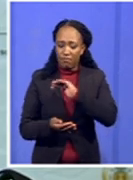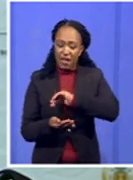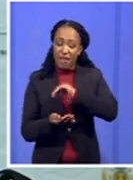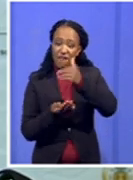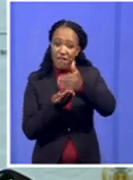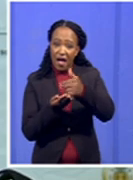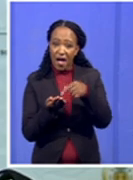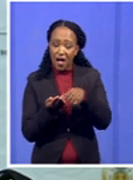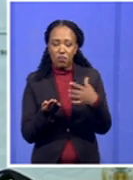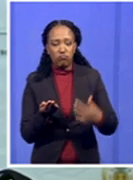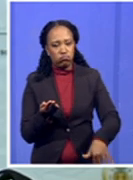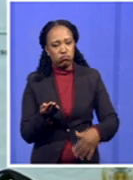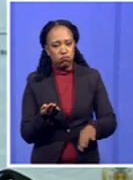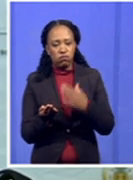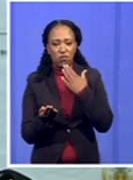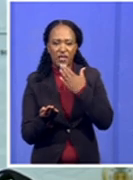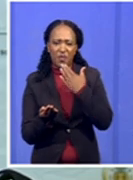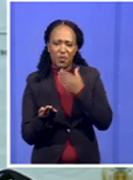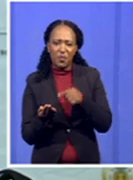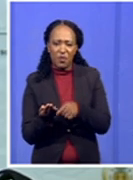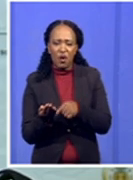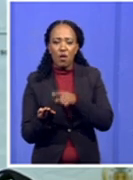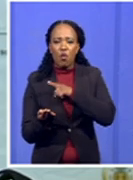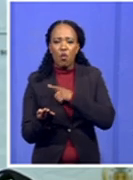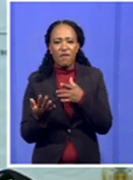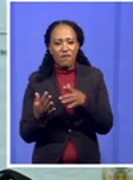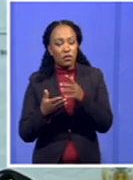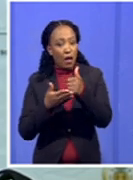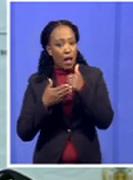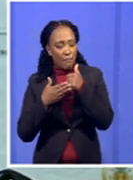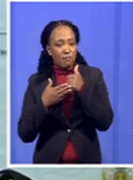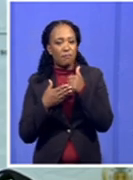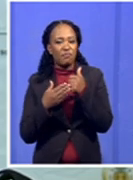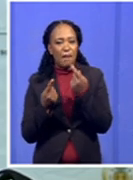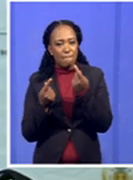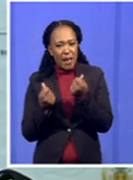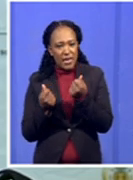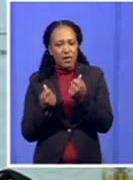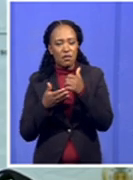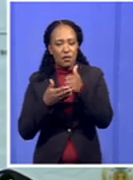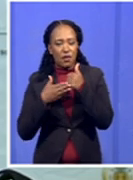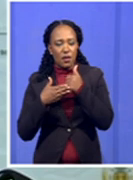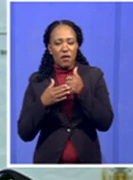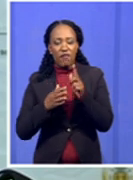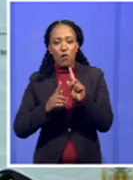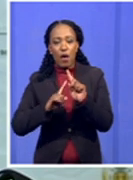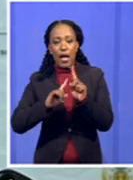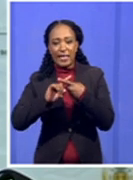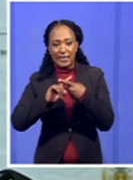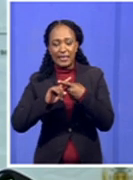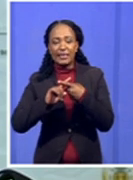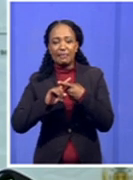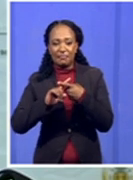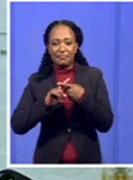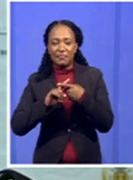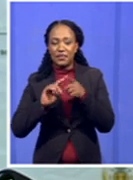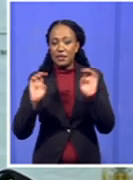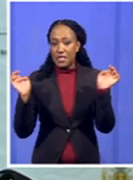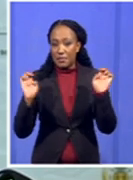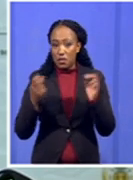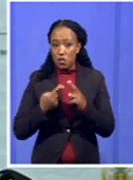which funded the work which have been completed at the Accident and Emergency Unit.